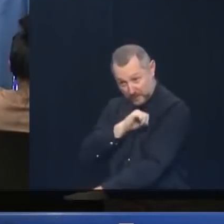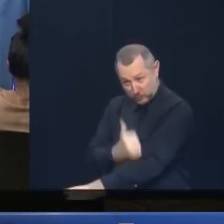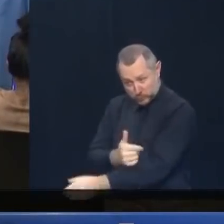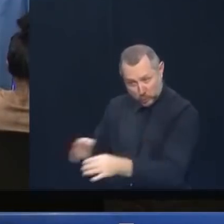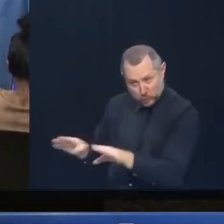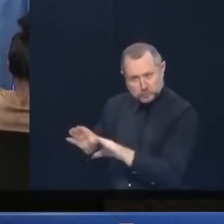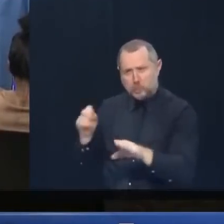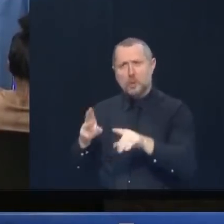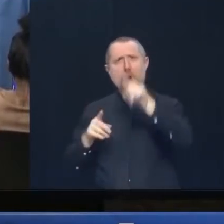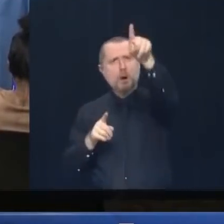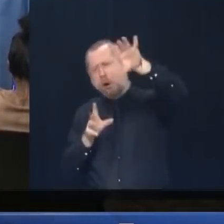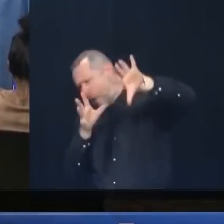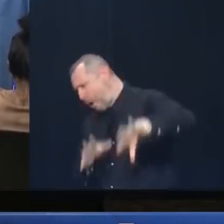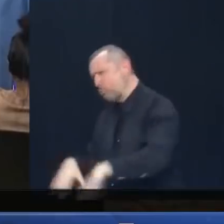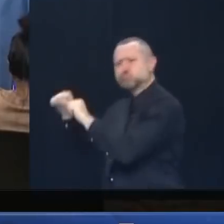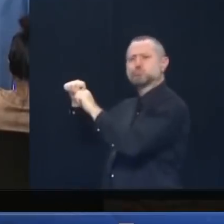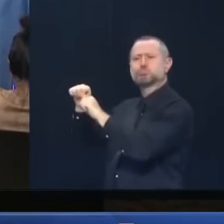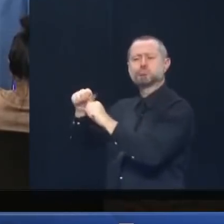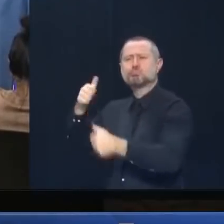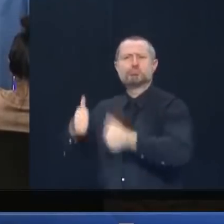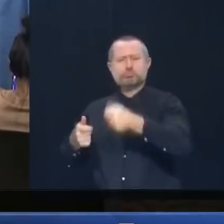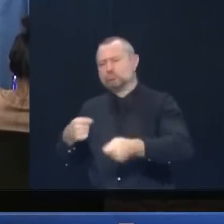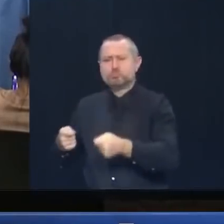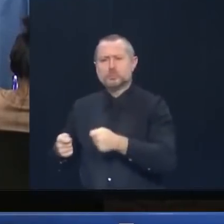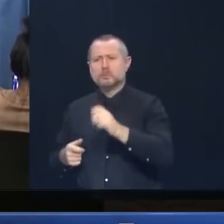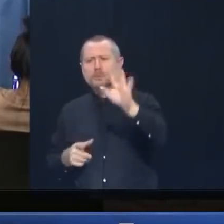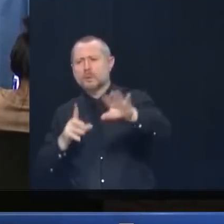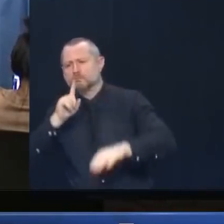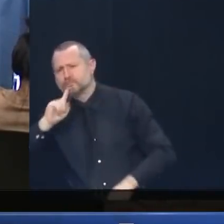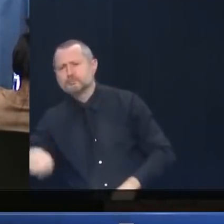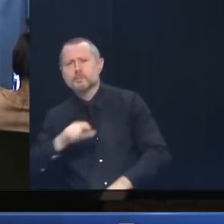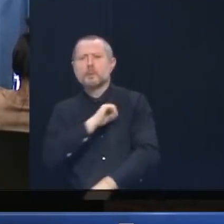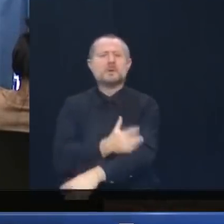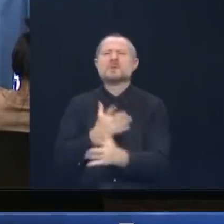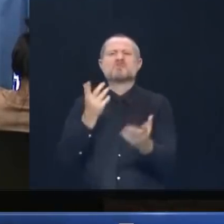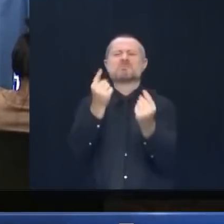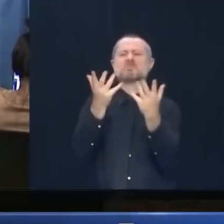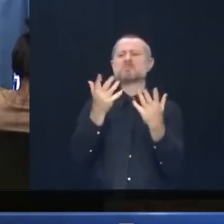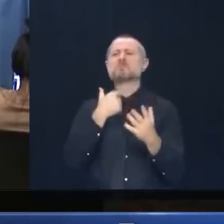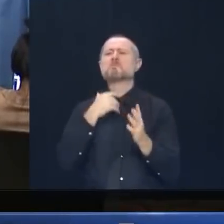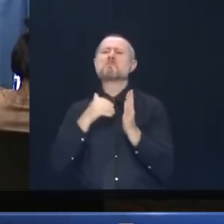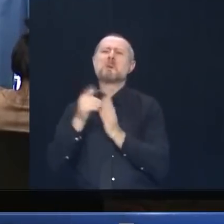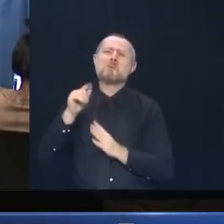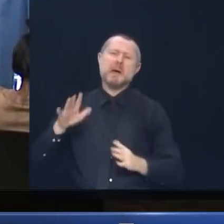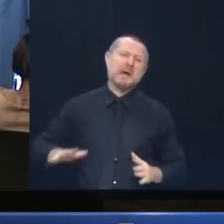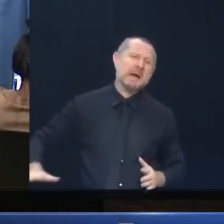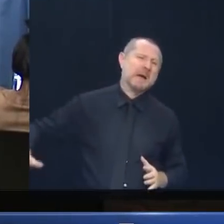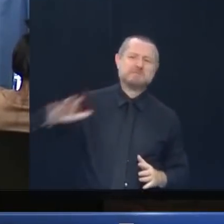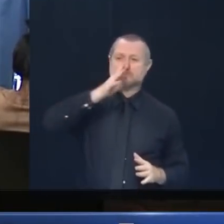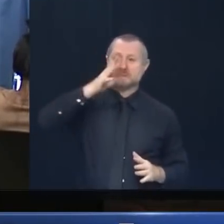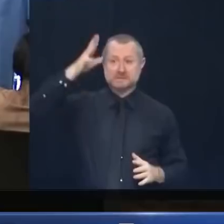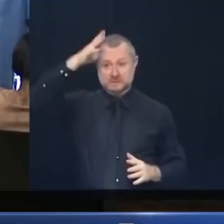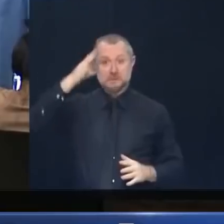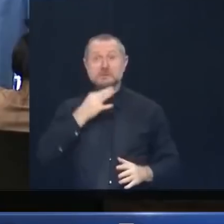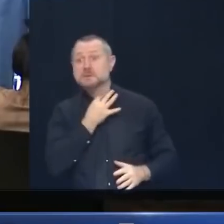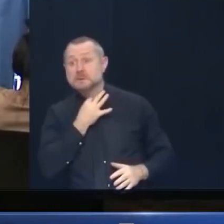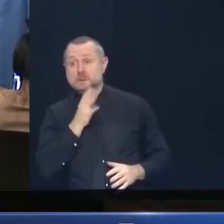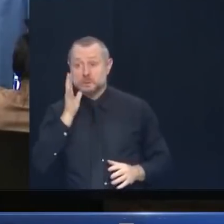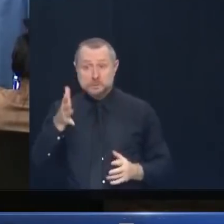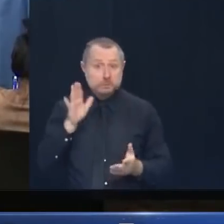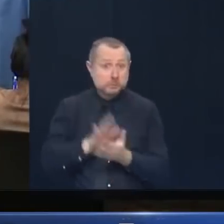And when reporters tried to get clarity, things got heated. And for the millions of parents who want to know, are the schools going to open tomorrow in New York